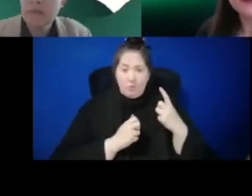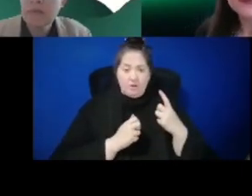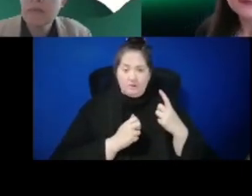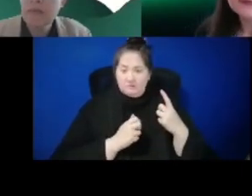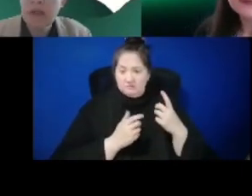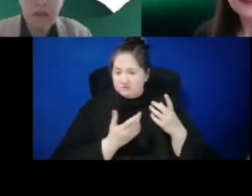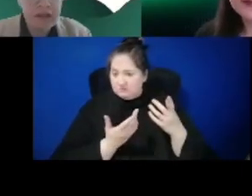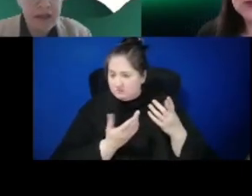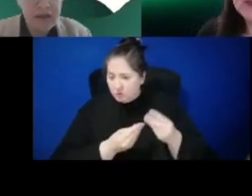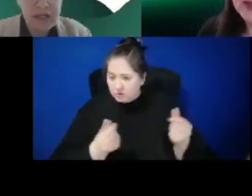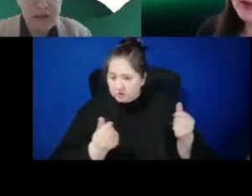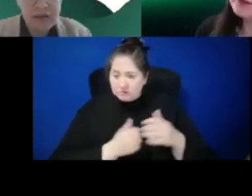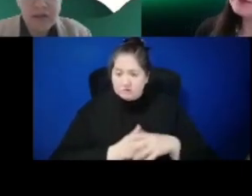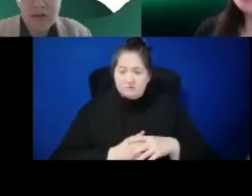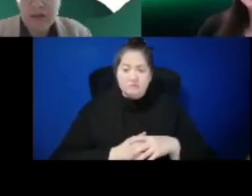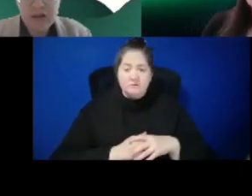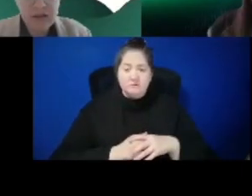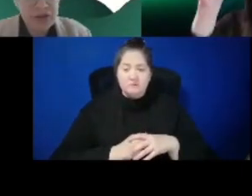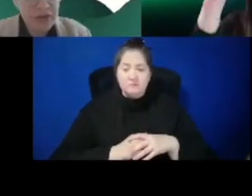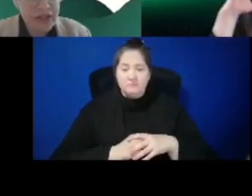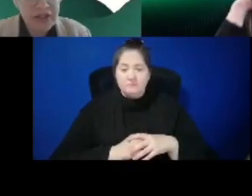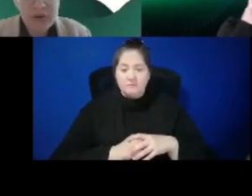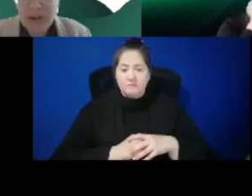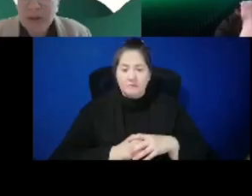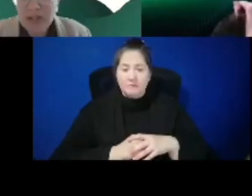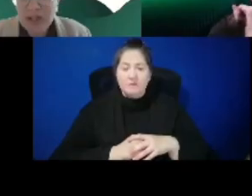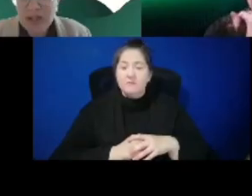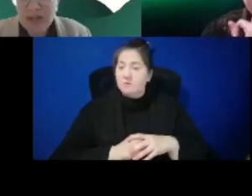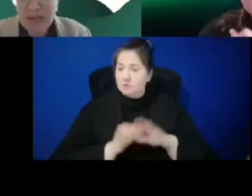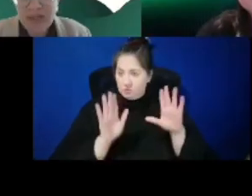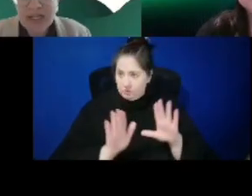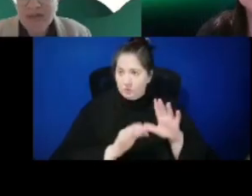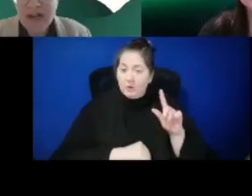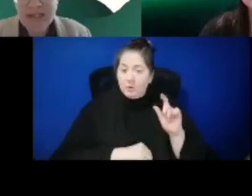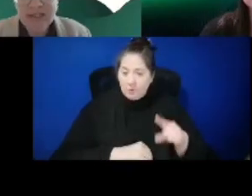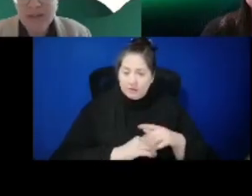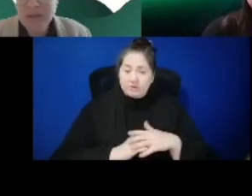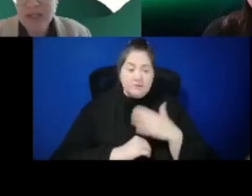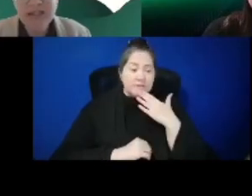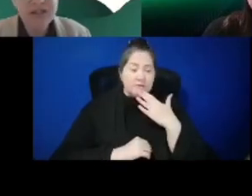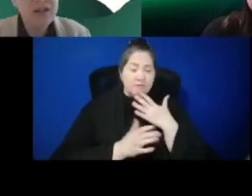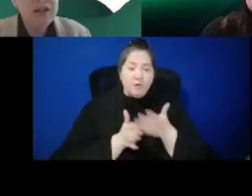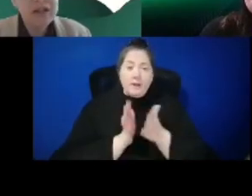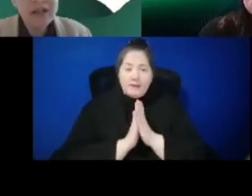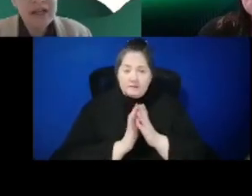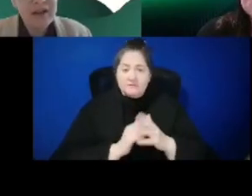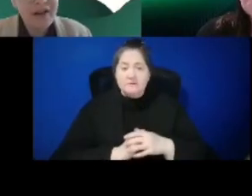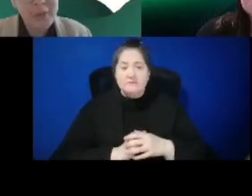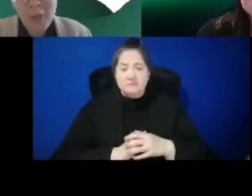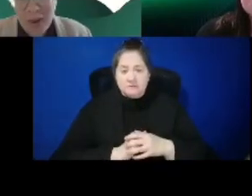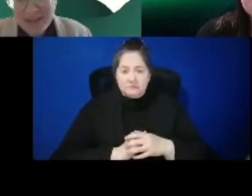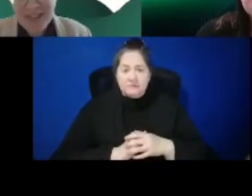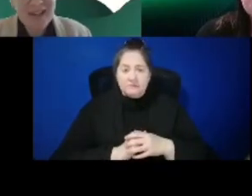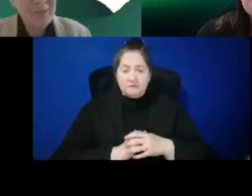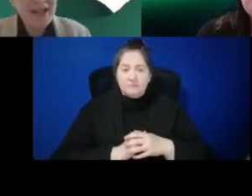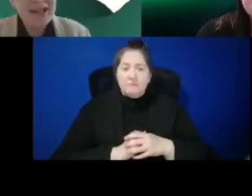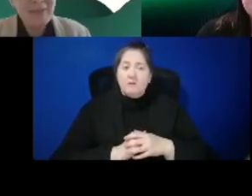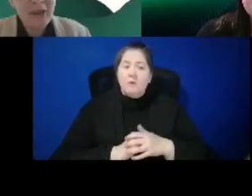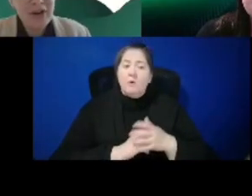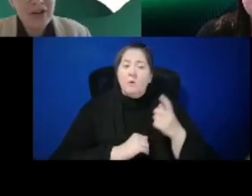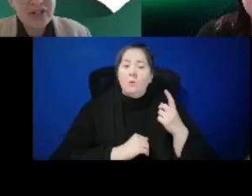that you can think of? Sure, that's a great question. And thanks for asking it, because